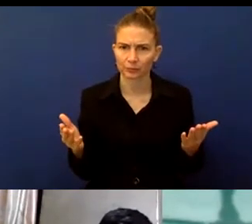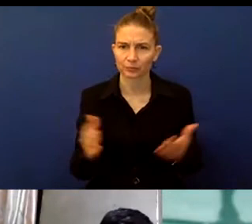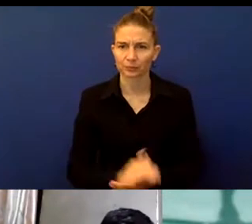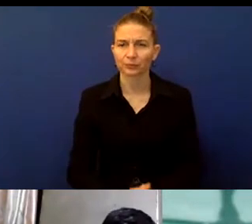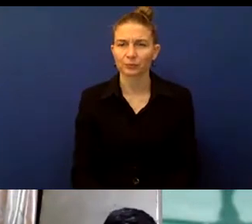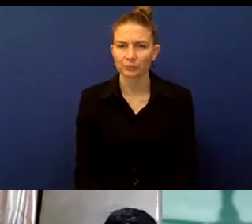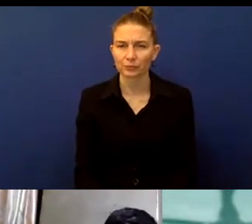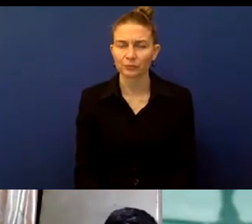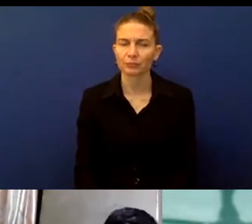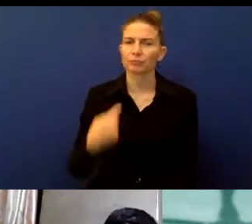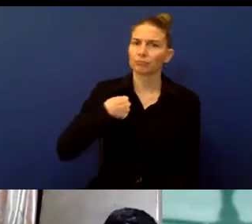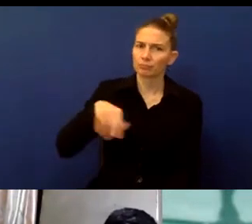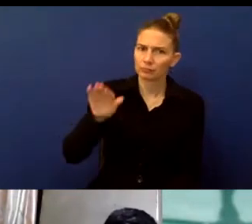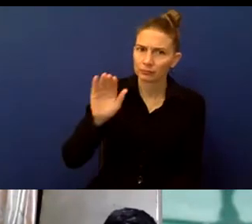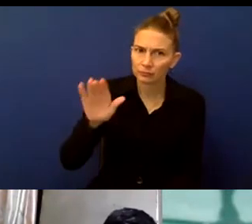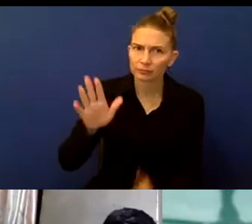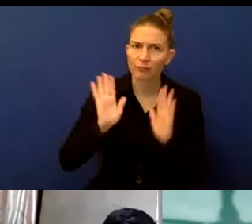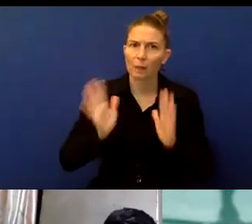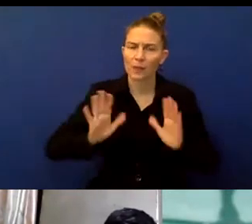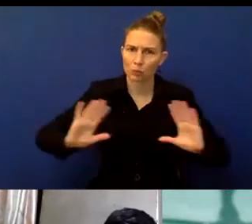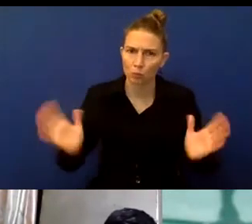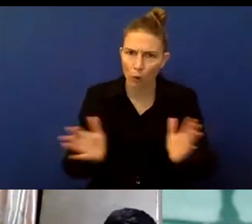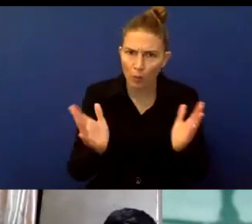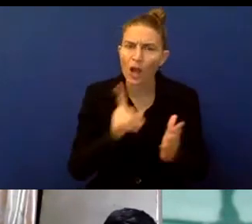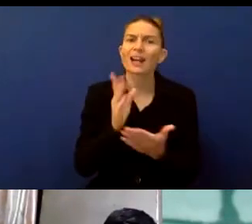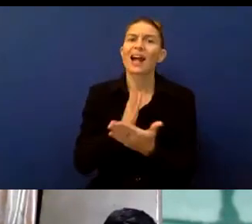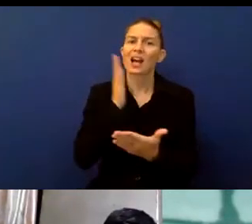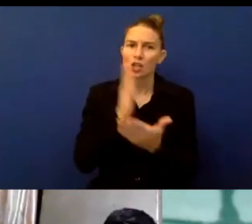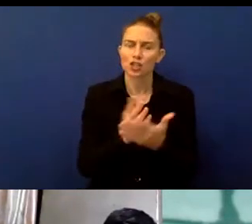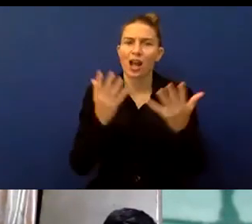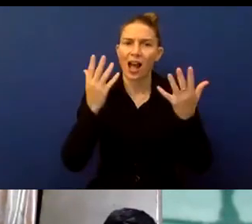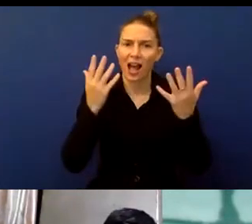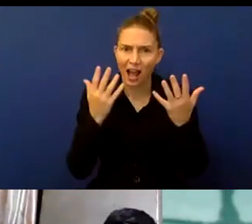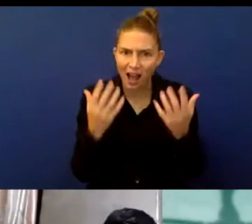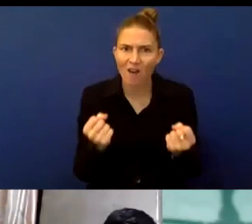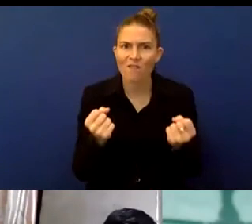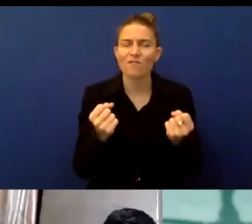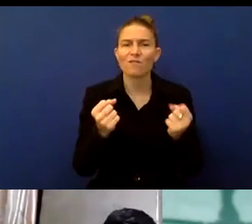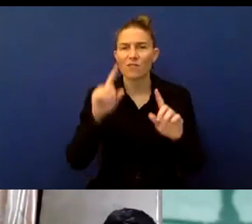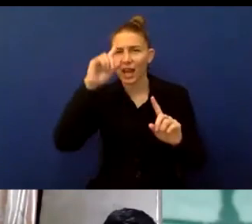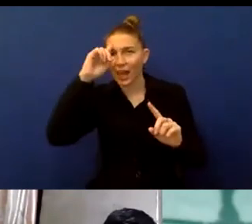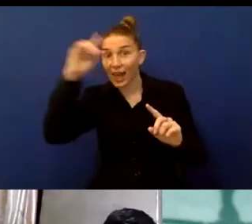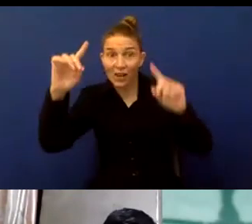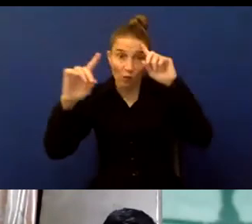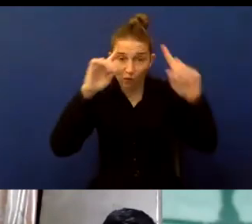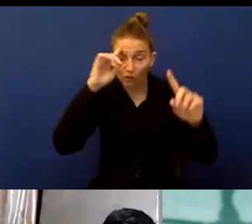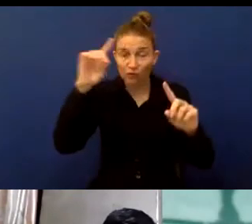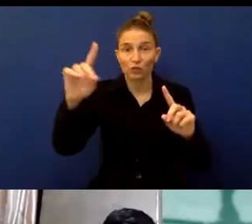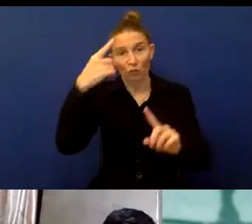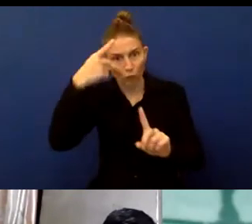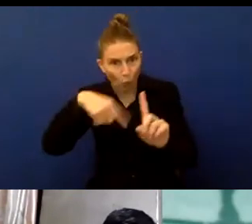the chapter to promote and ensure innovations are made disability accommodative.